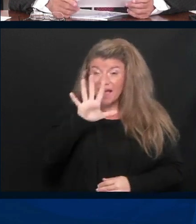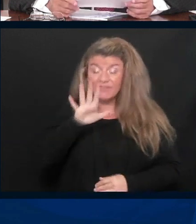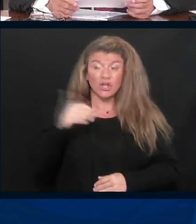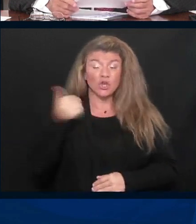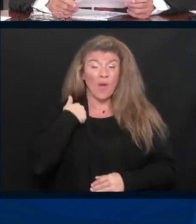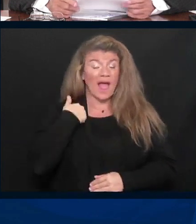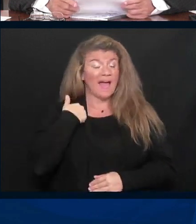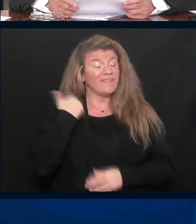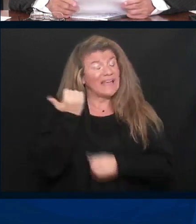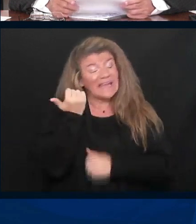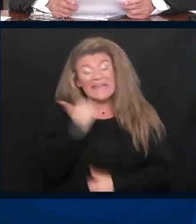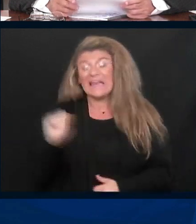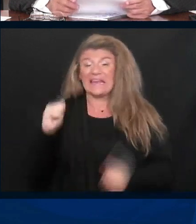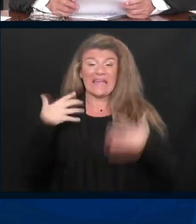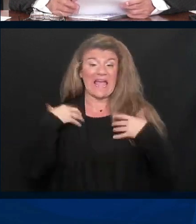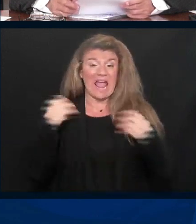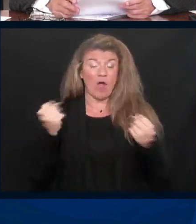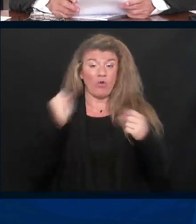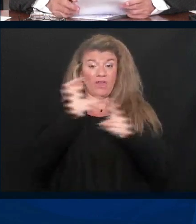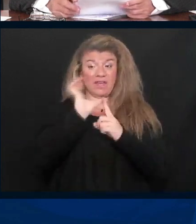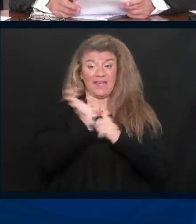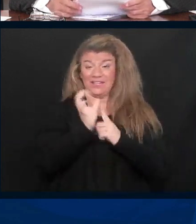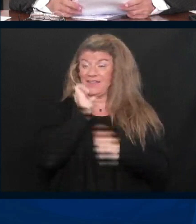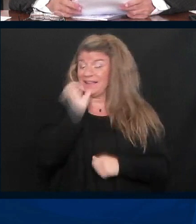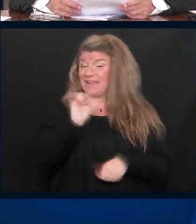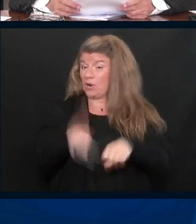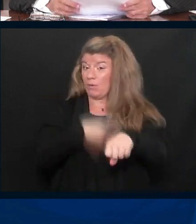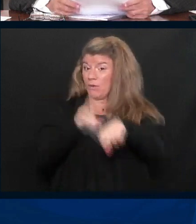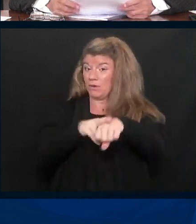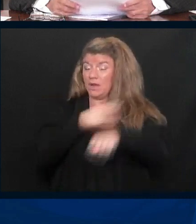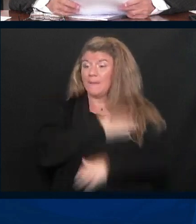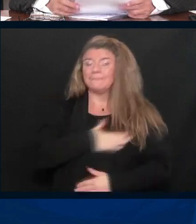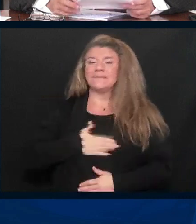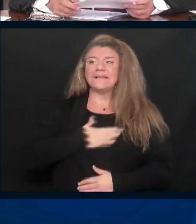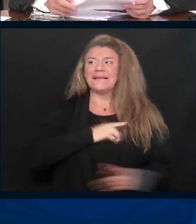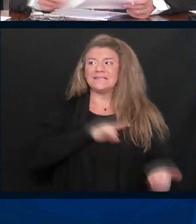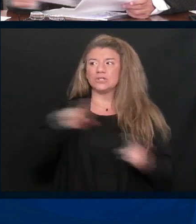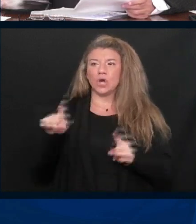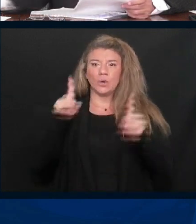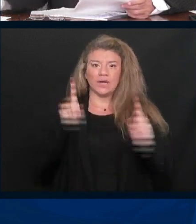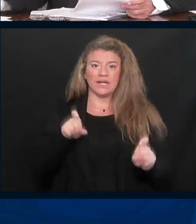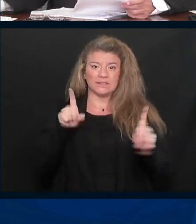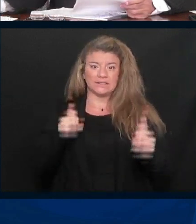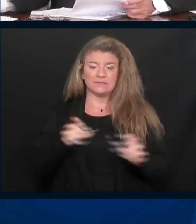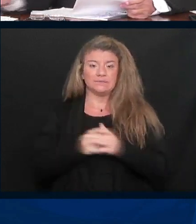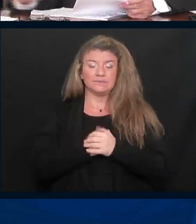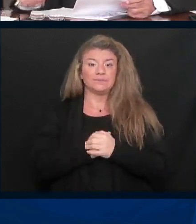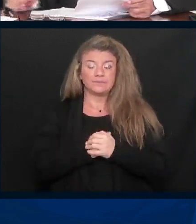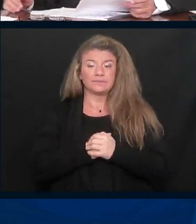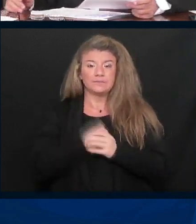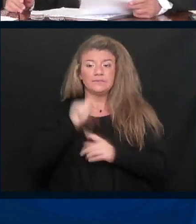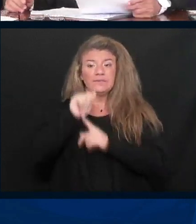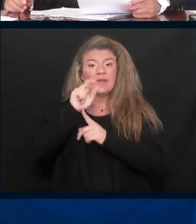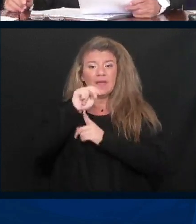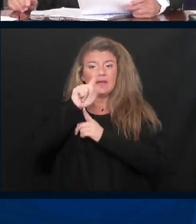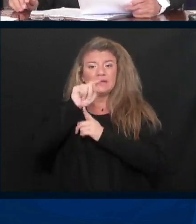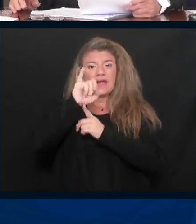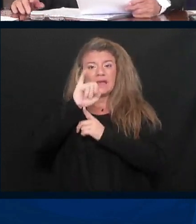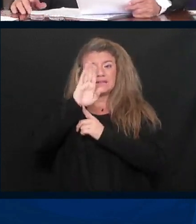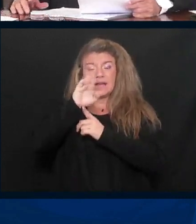any health condition whatsoever that's unusual, please go get a test. The antibodies are still